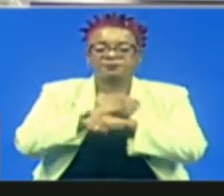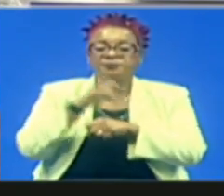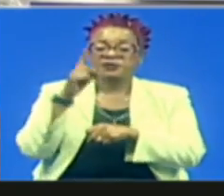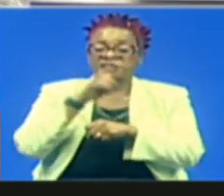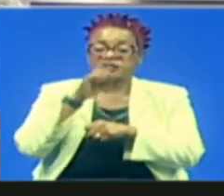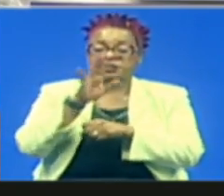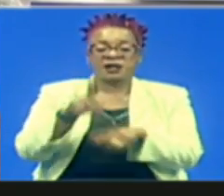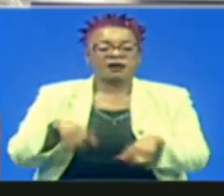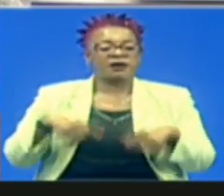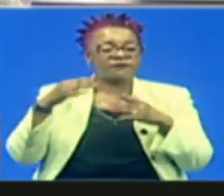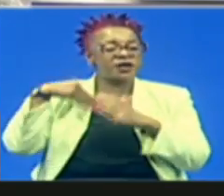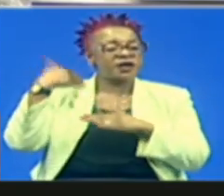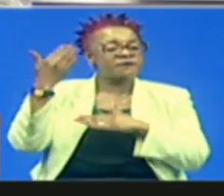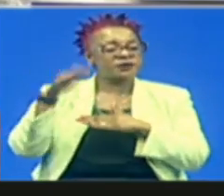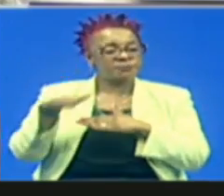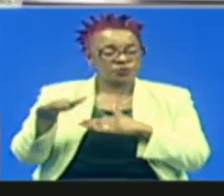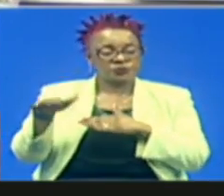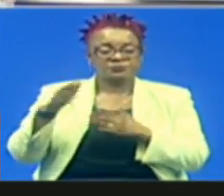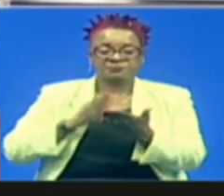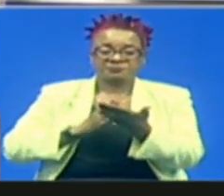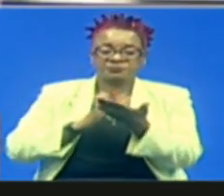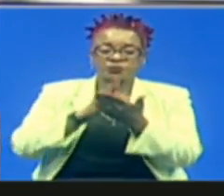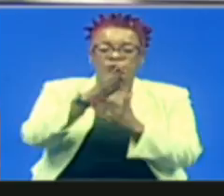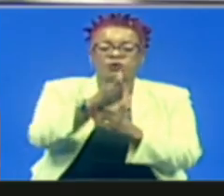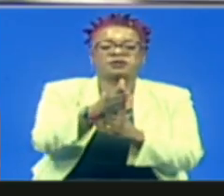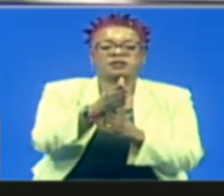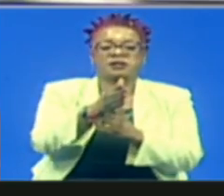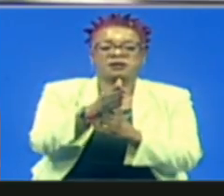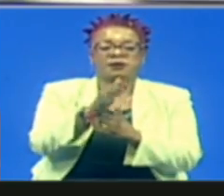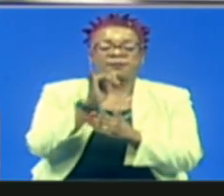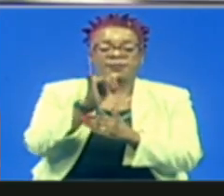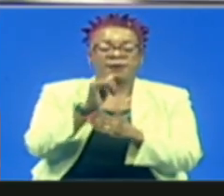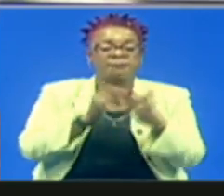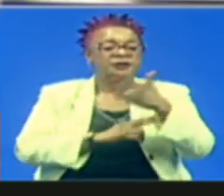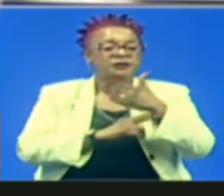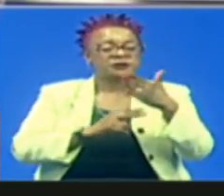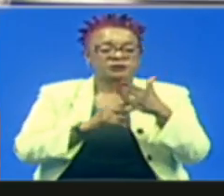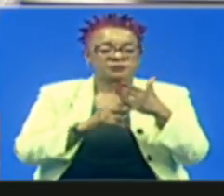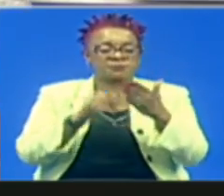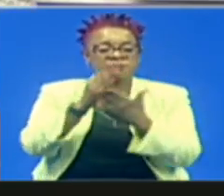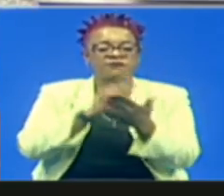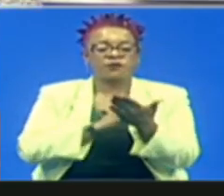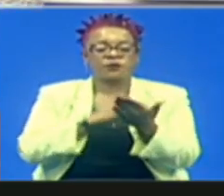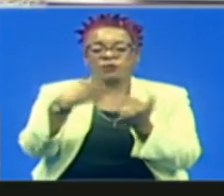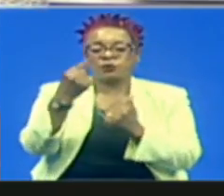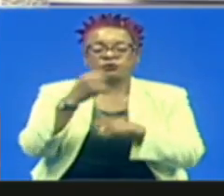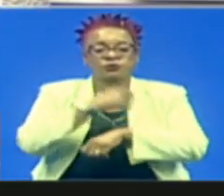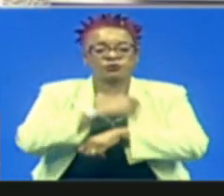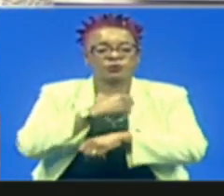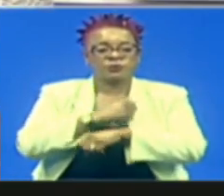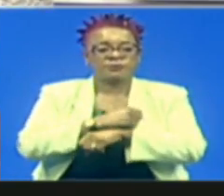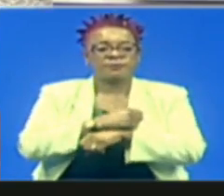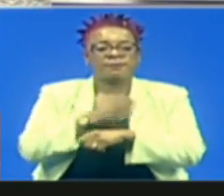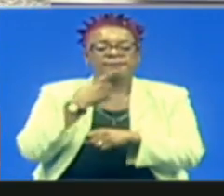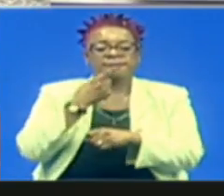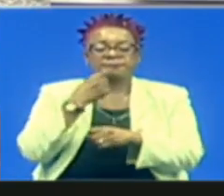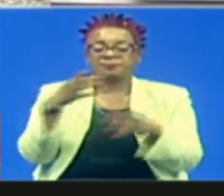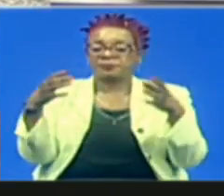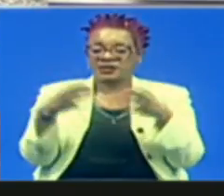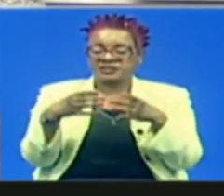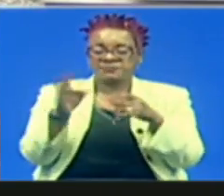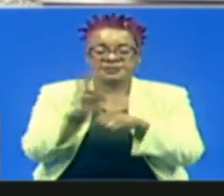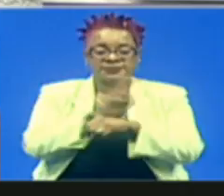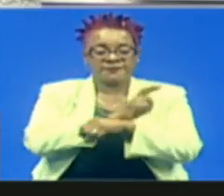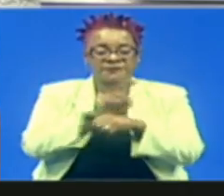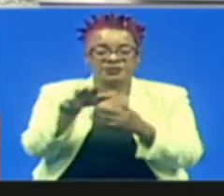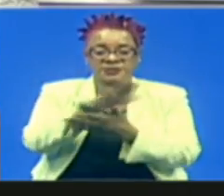morning crossing a one-tree slippery bridge before making it to school. The county government has also sent a team of engineers to survey the site